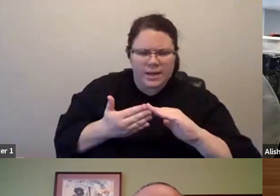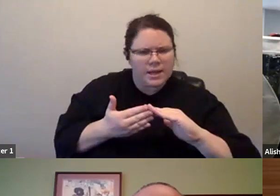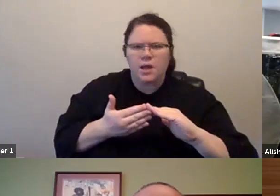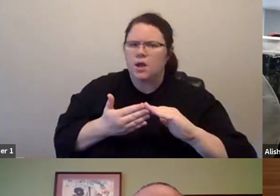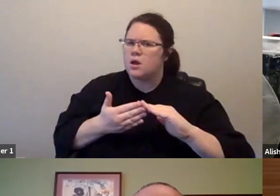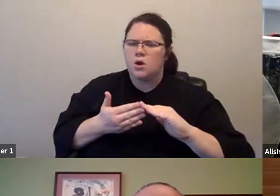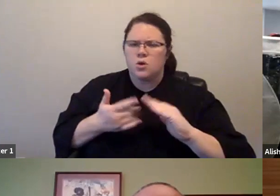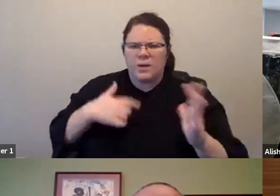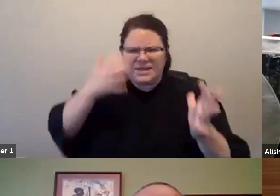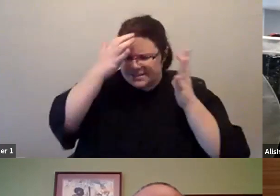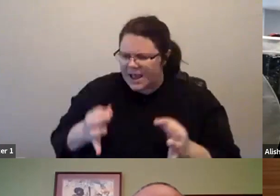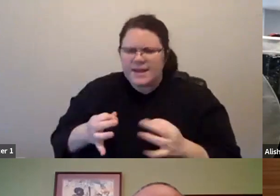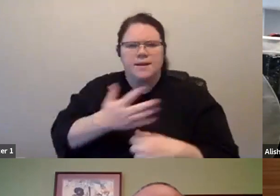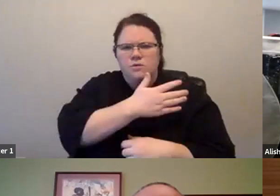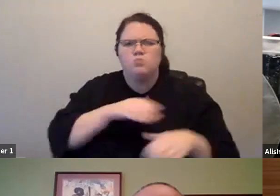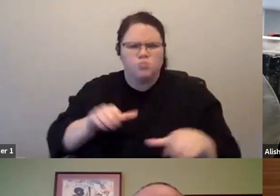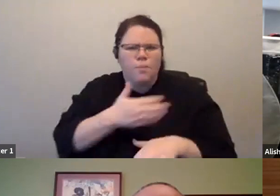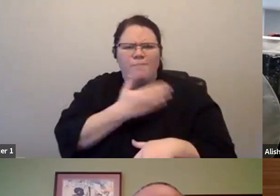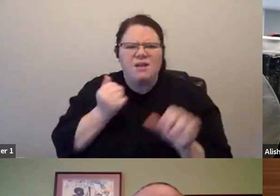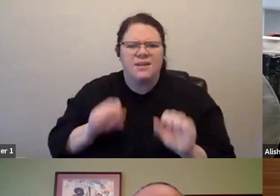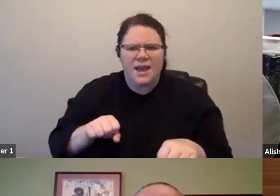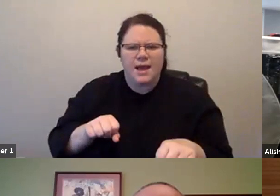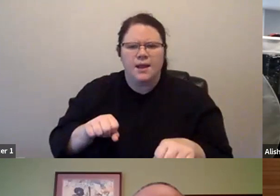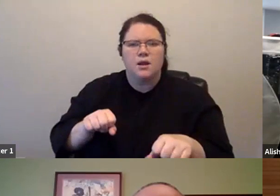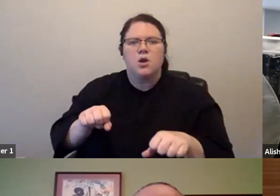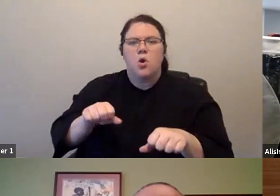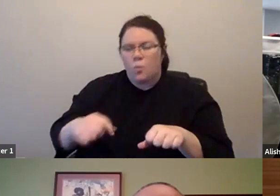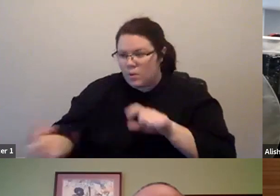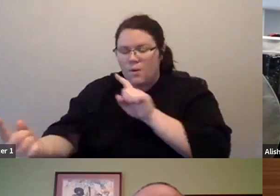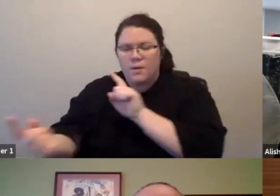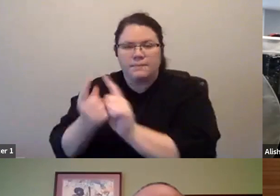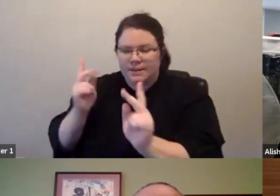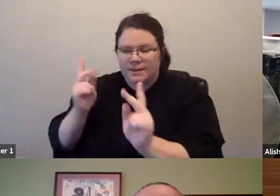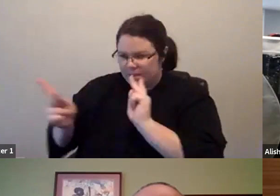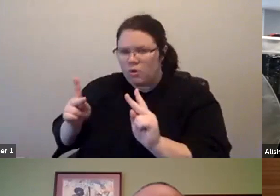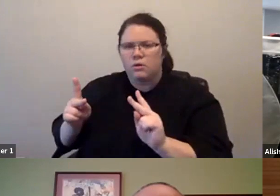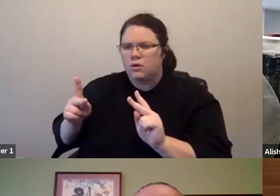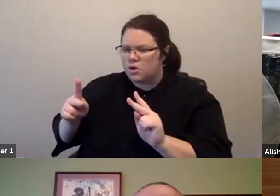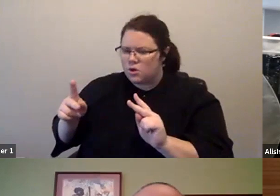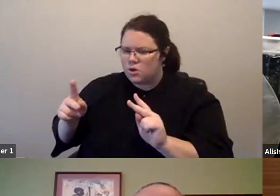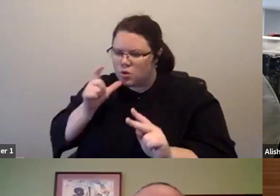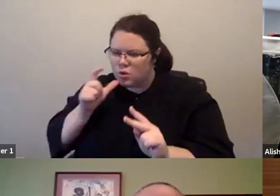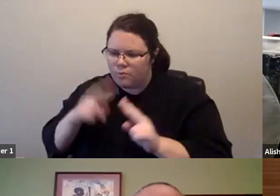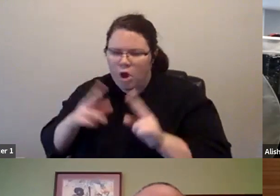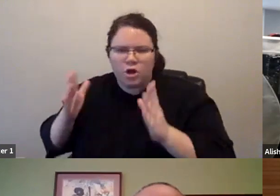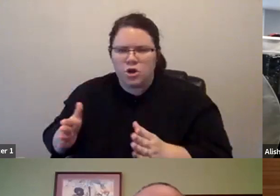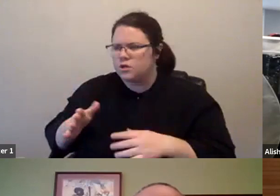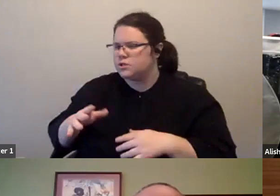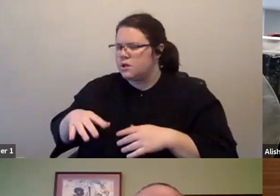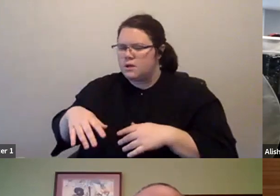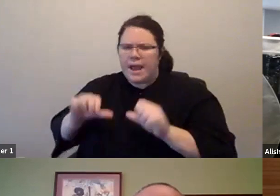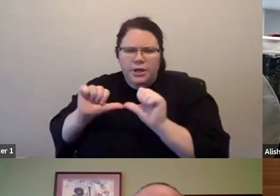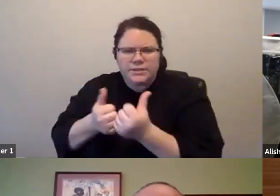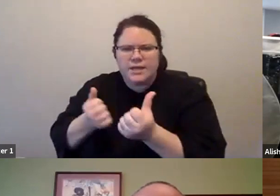in terms of going into our community and finding our community partners, agencies, and providers. We're no